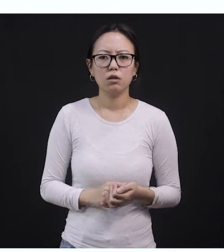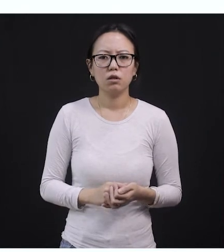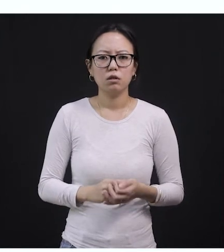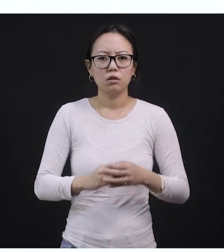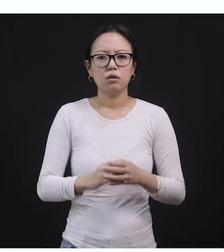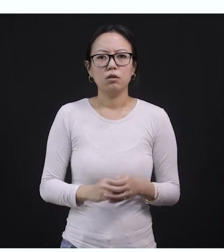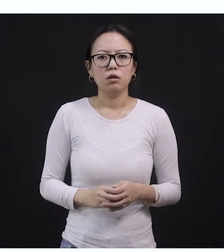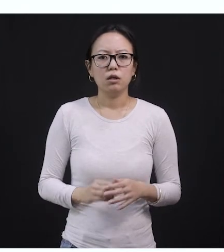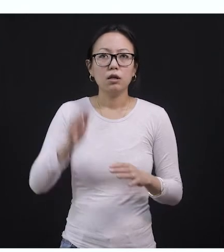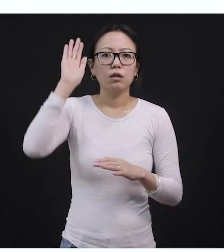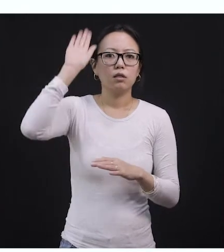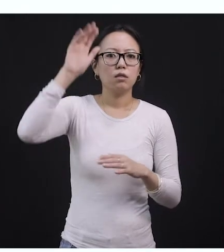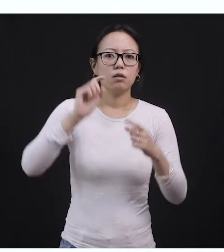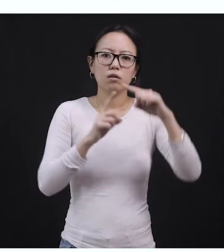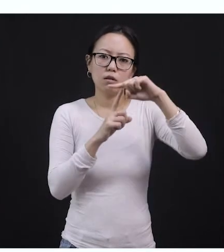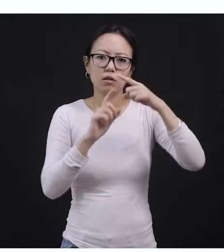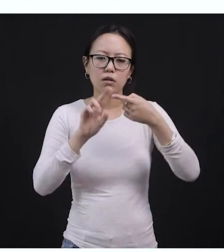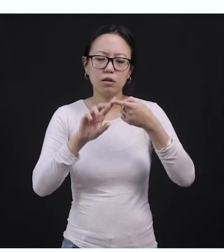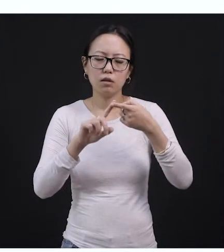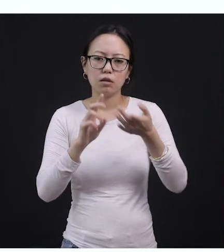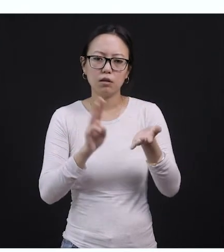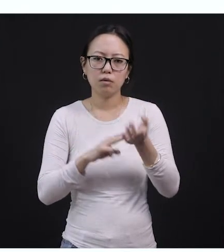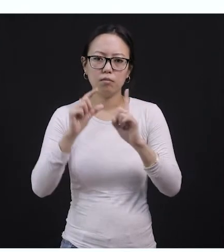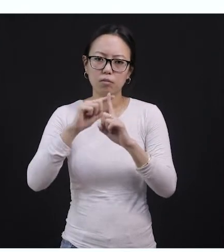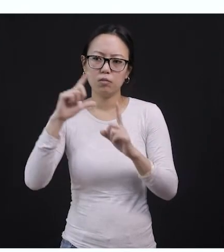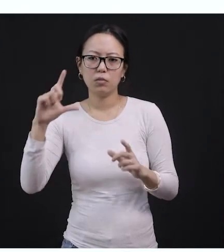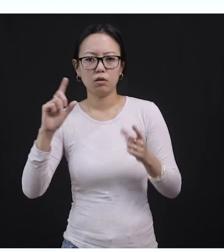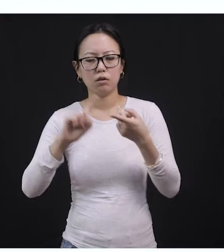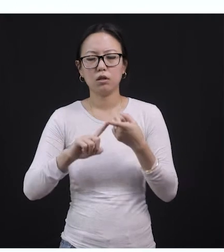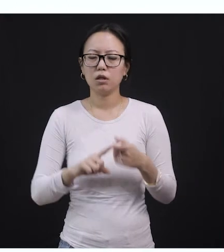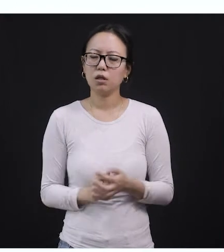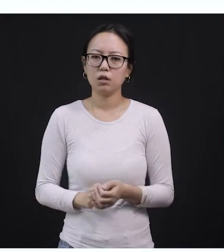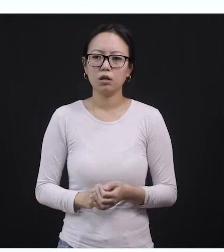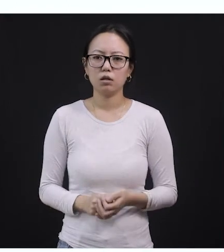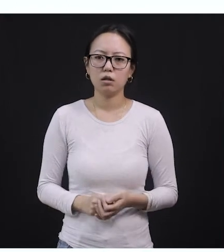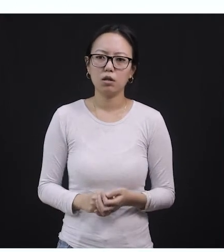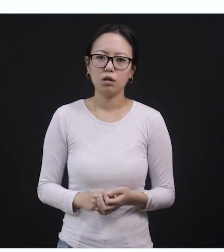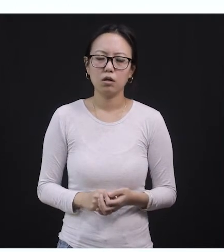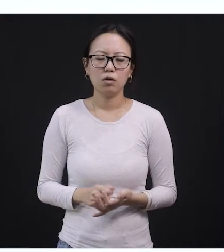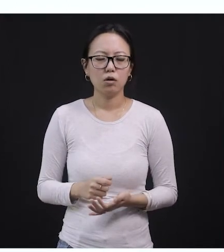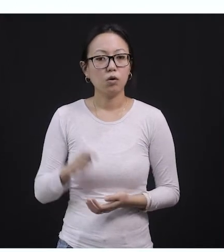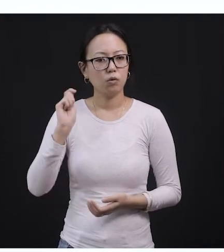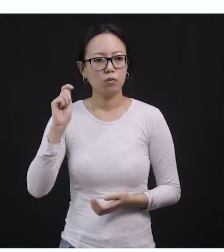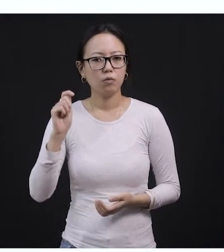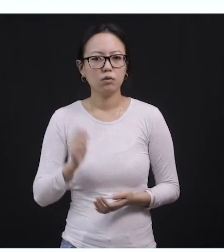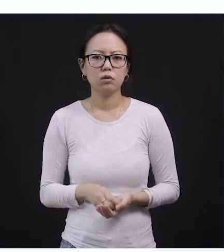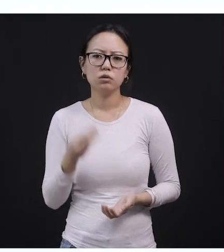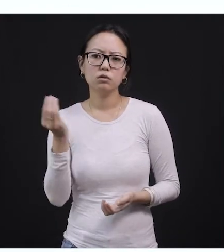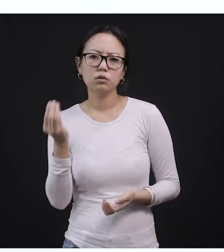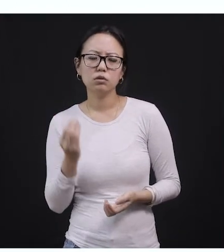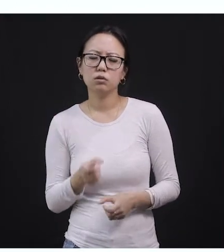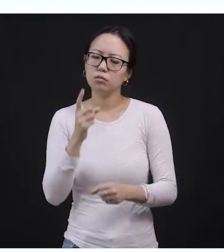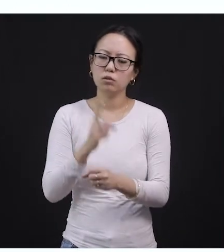work as a trader, as a merchant, as an artisan. Some of them were teachers, all right. Some of